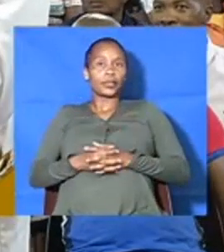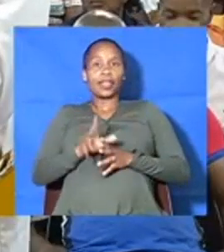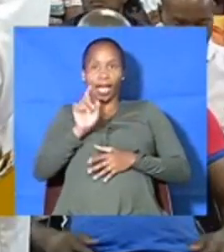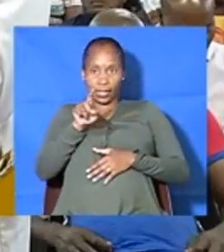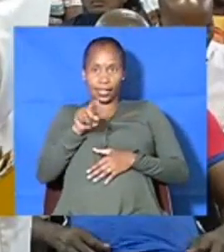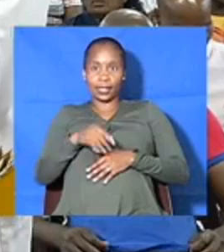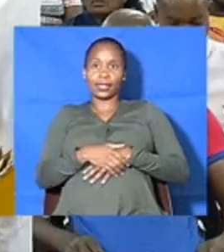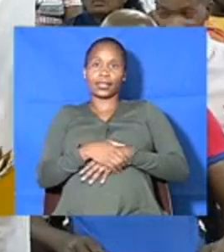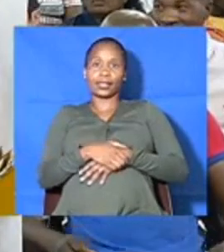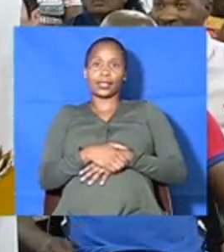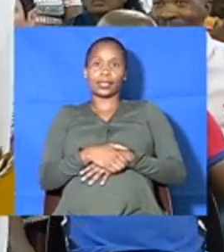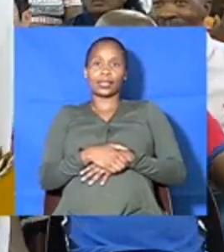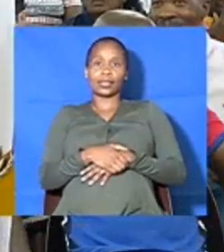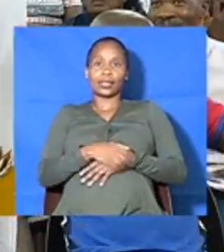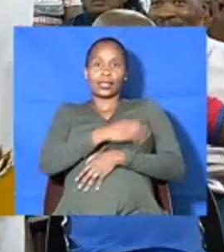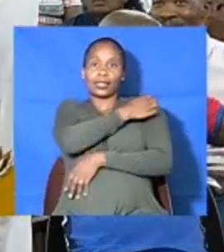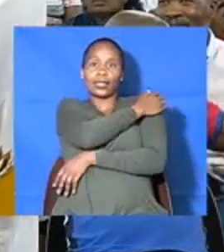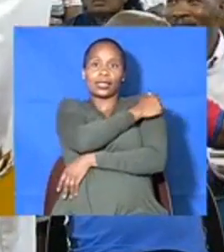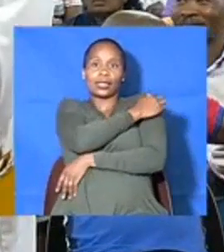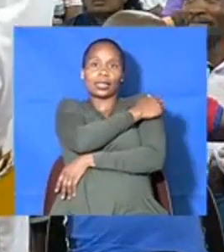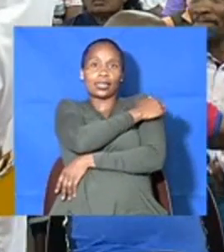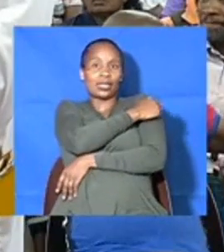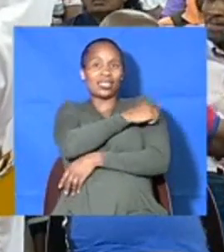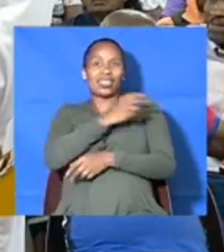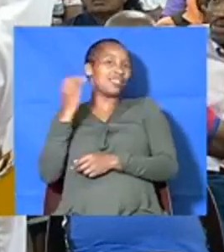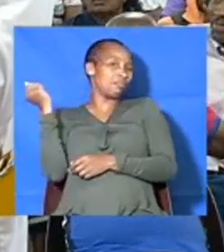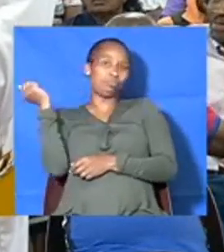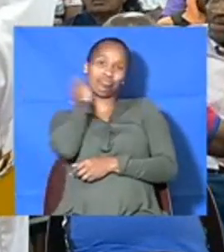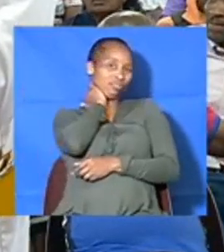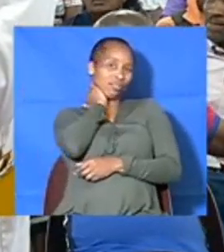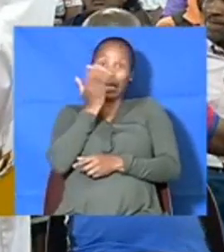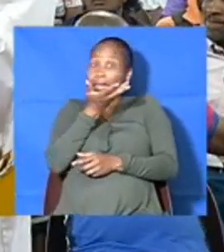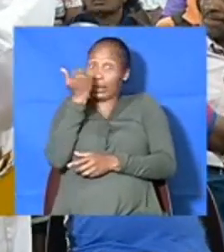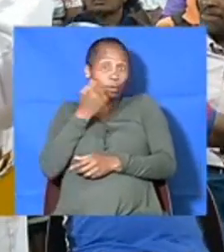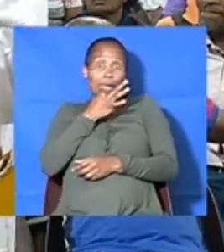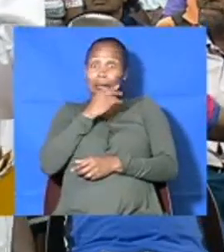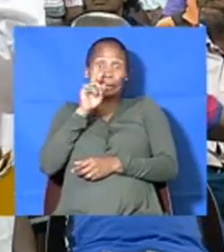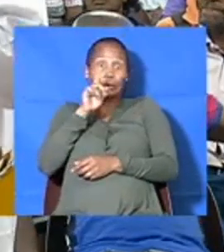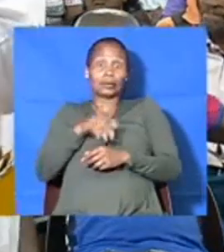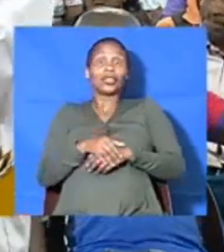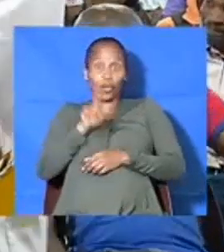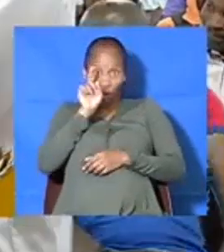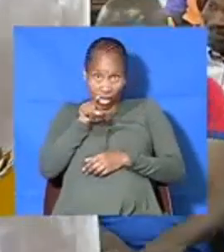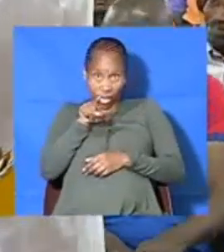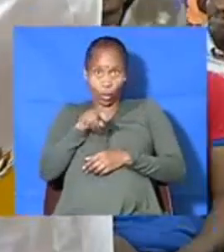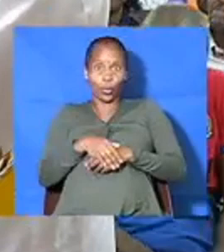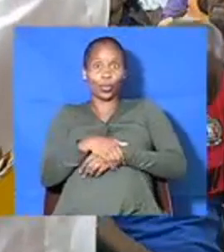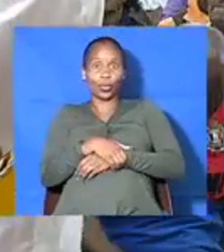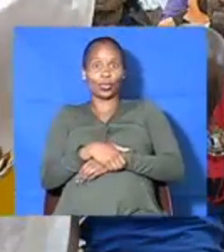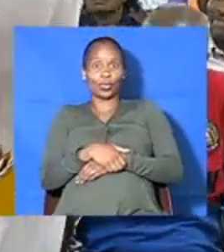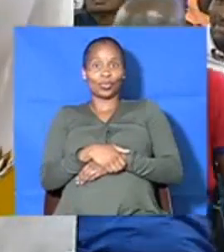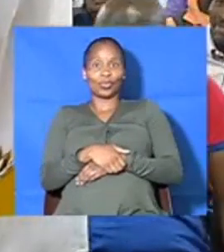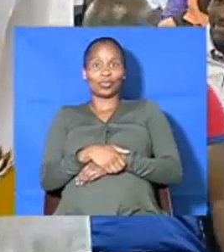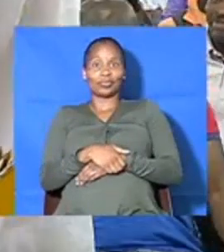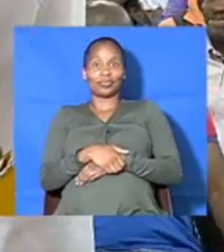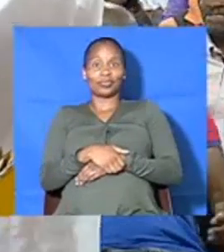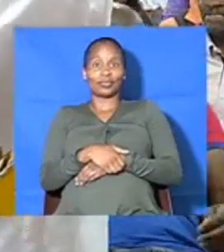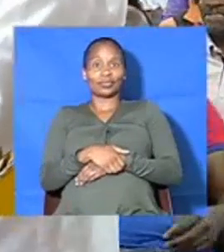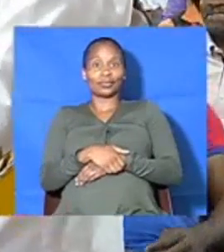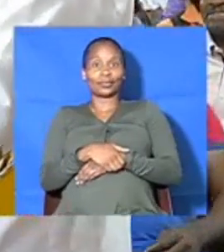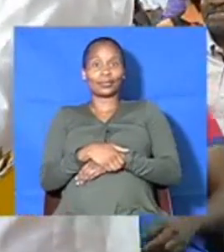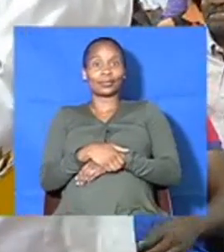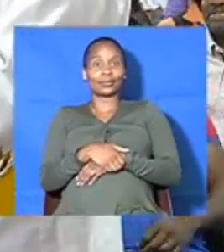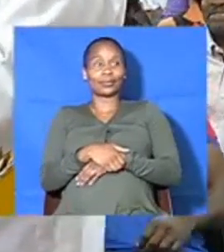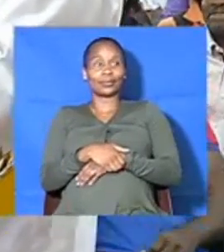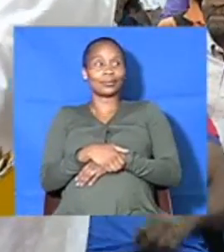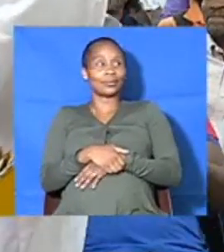even sure if they will come back. Especially like the woman who was here who told us her story about her illness. And